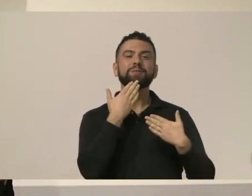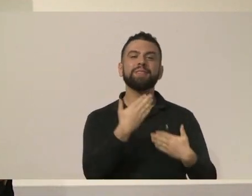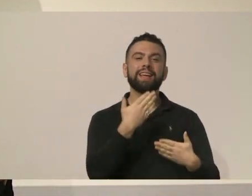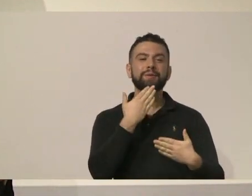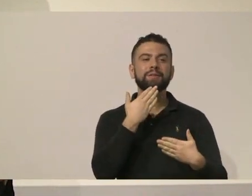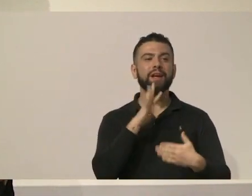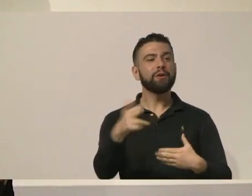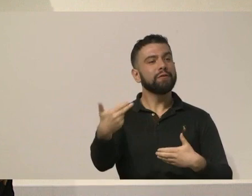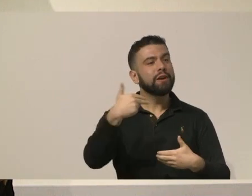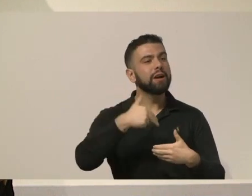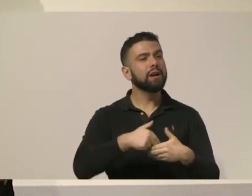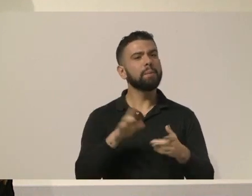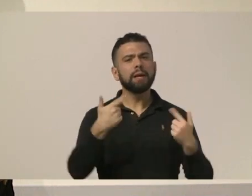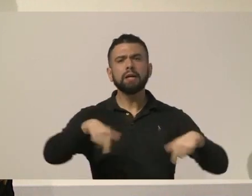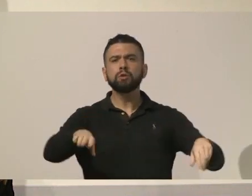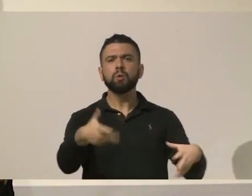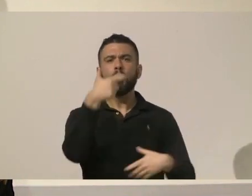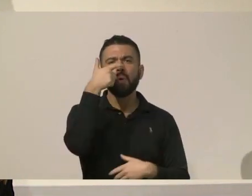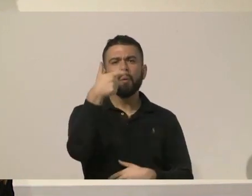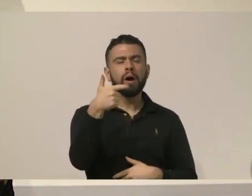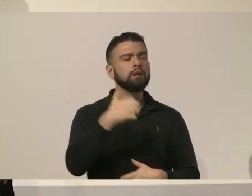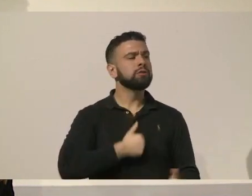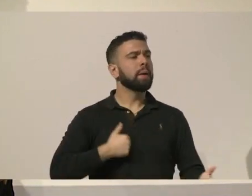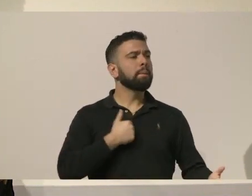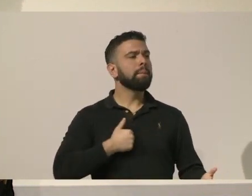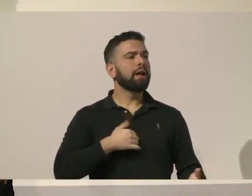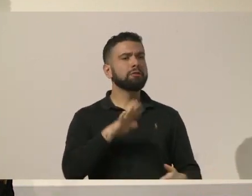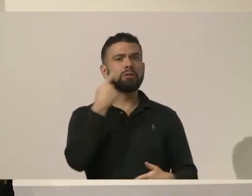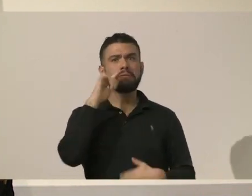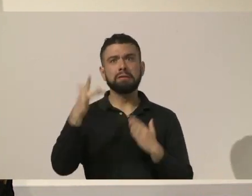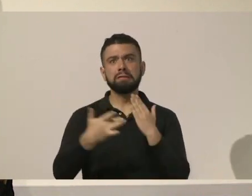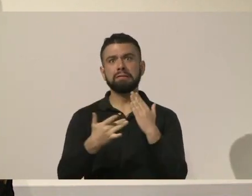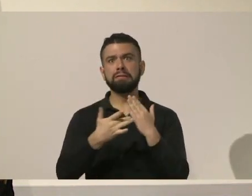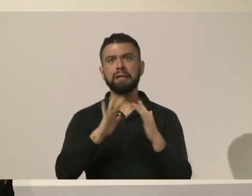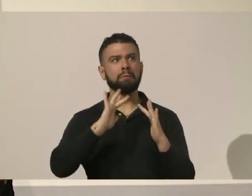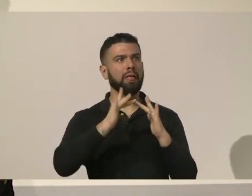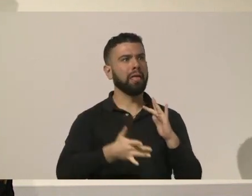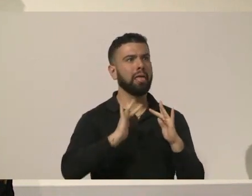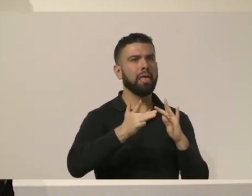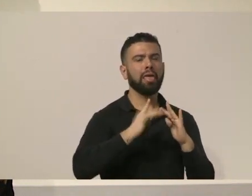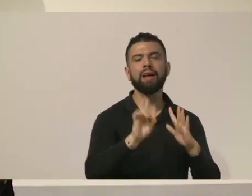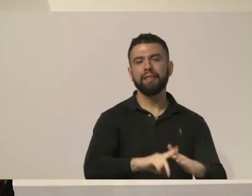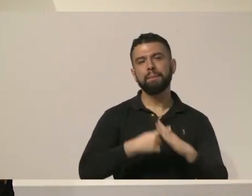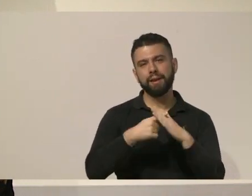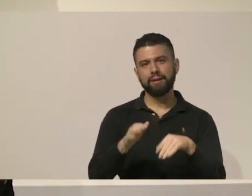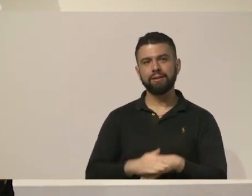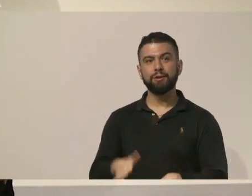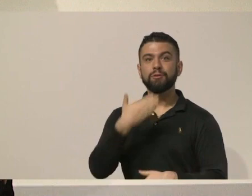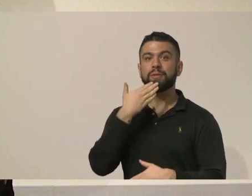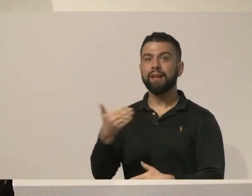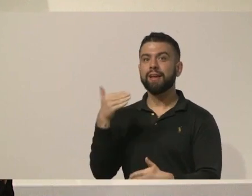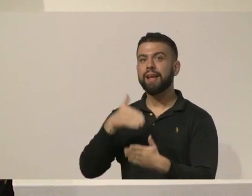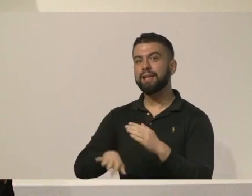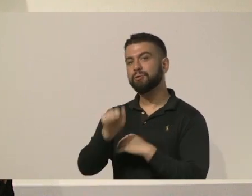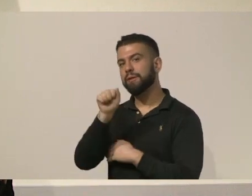coming, and thanks to all who tuned in. Apologies for some of the technical issues at the beginning. Thanks again to our